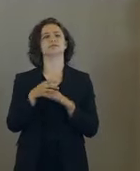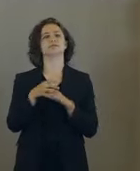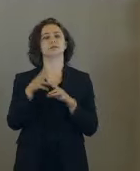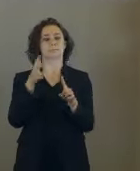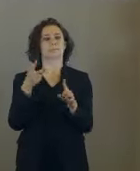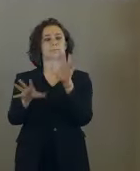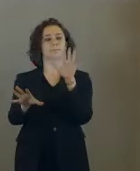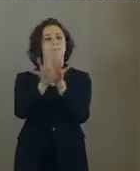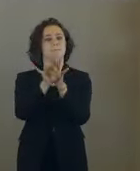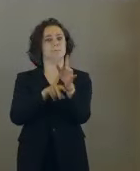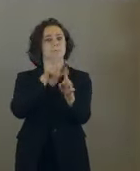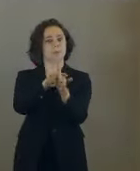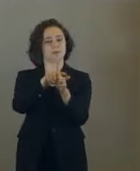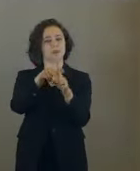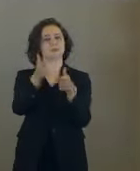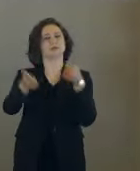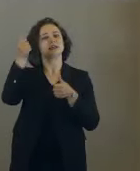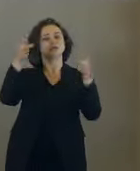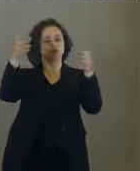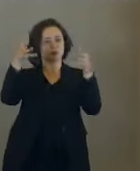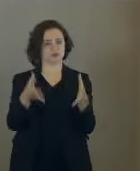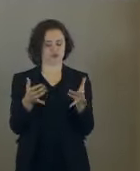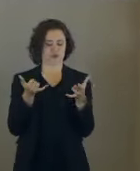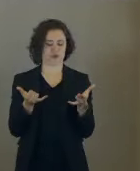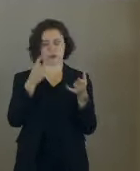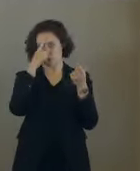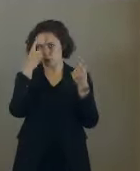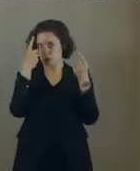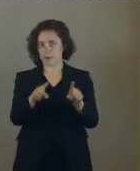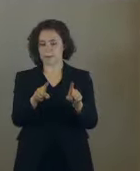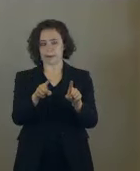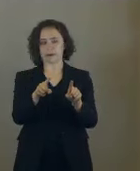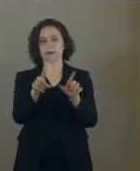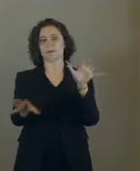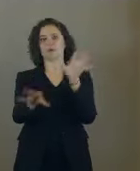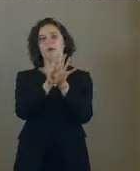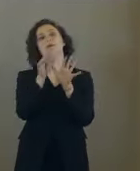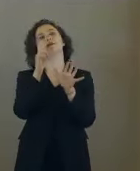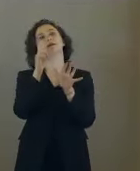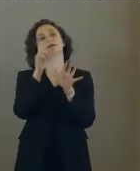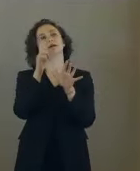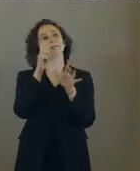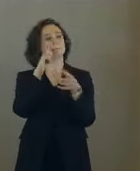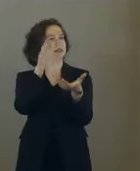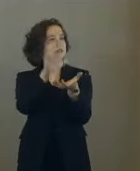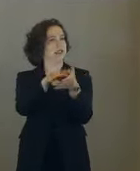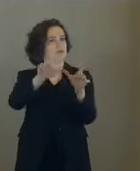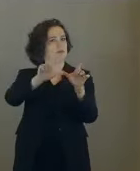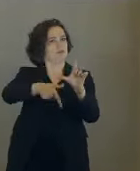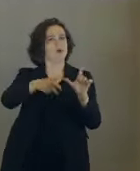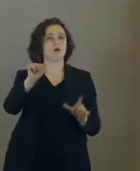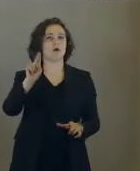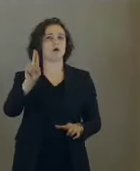executive director. The current agreement appointment for the executive director ends, I believe, on August 1st of this